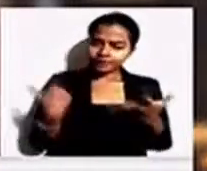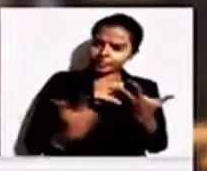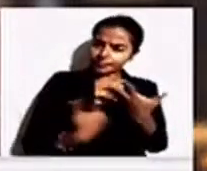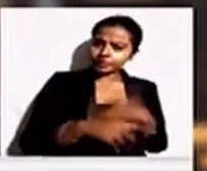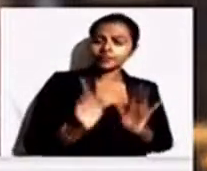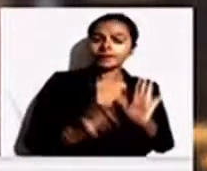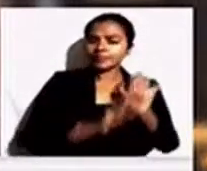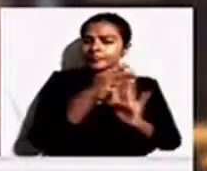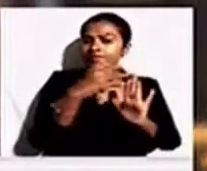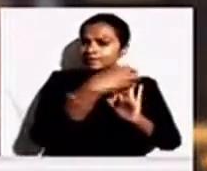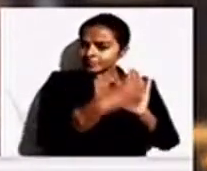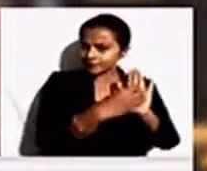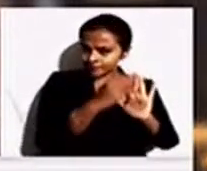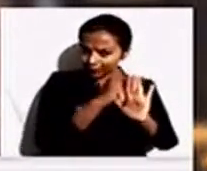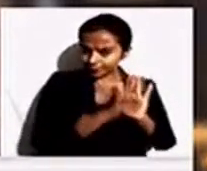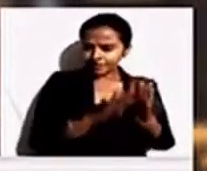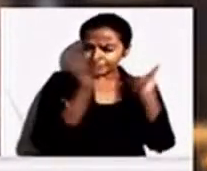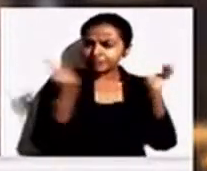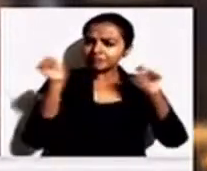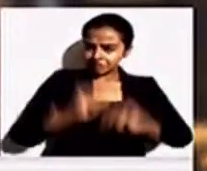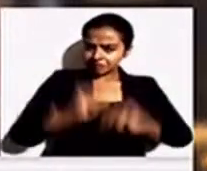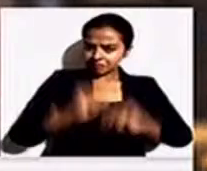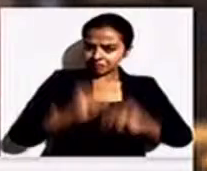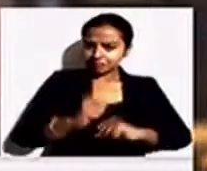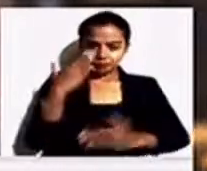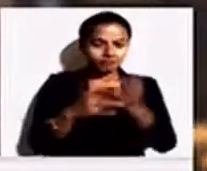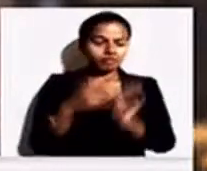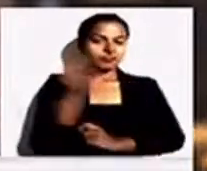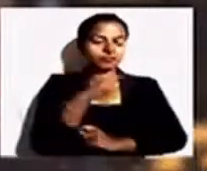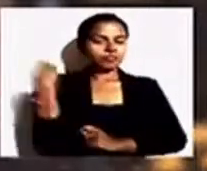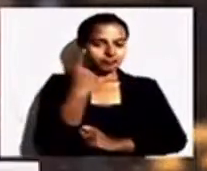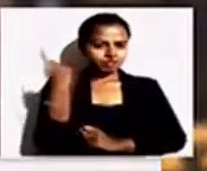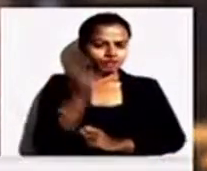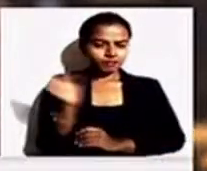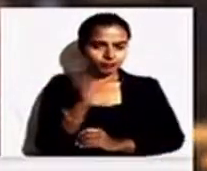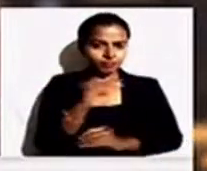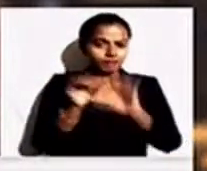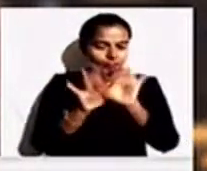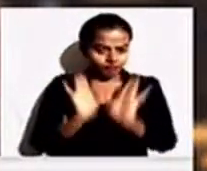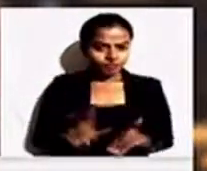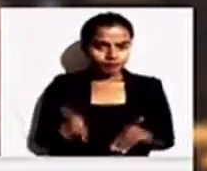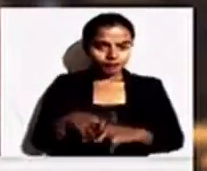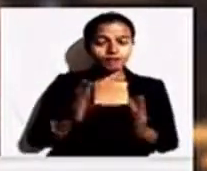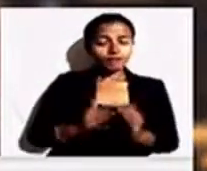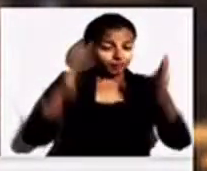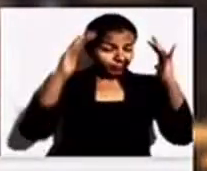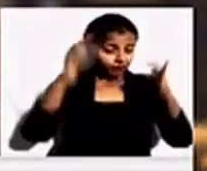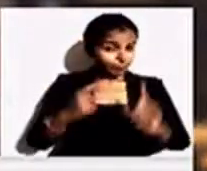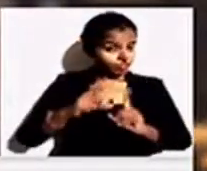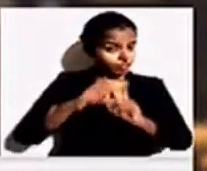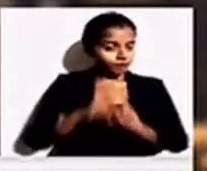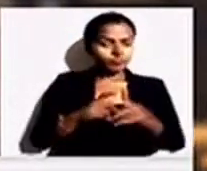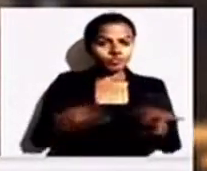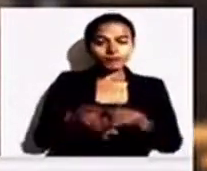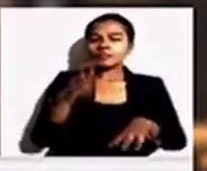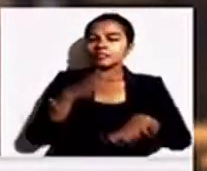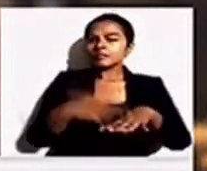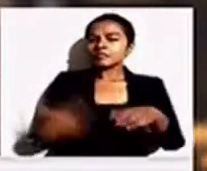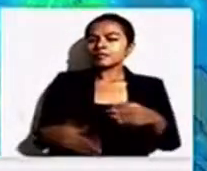severe damages due to the strong and gusty winds and heavy rainfall that was experienced due to the cyclone.